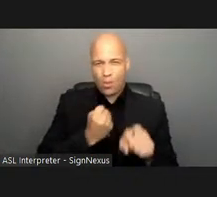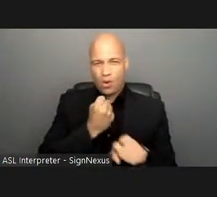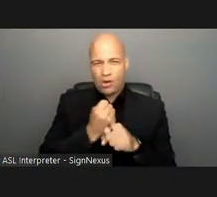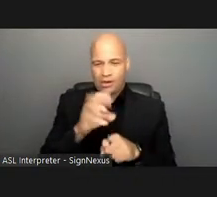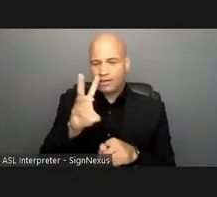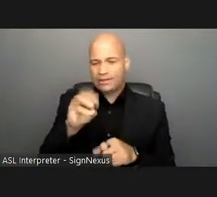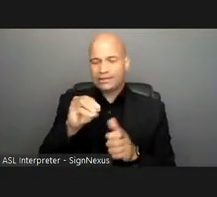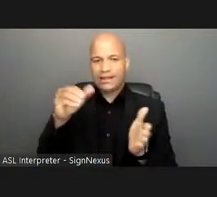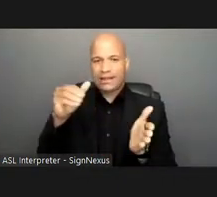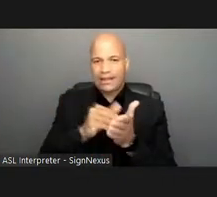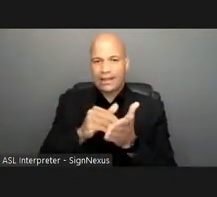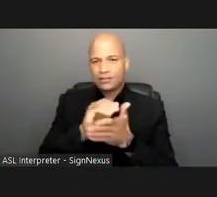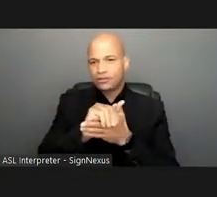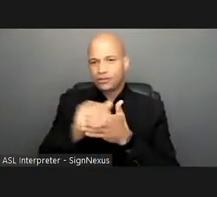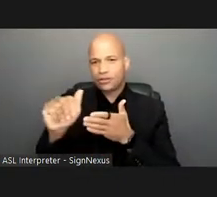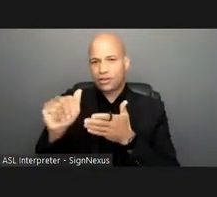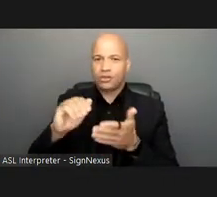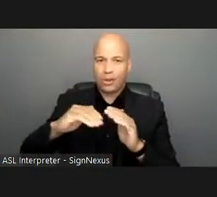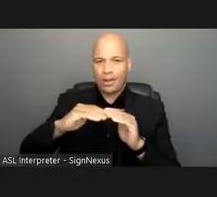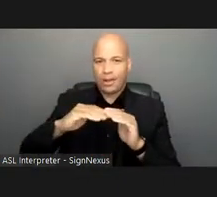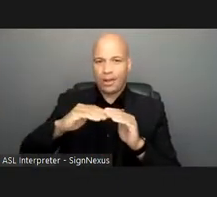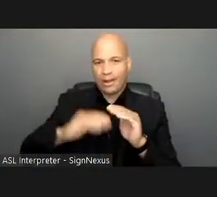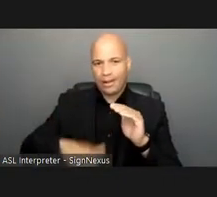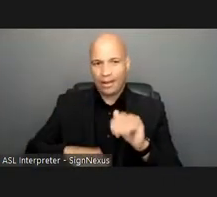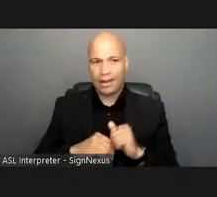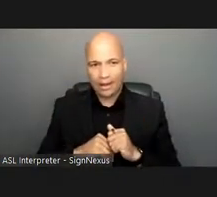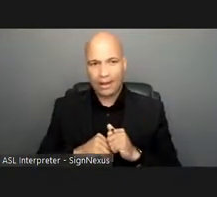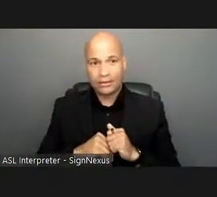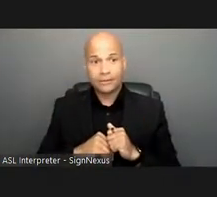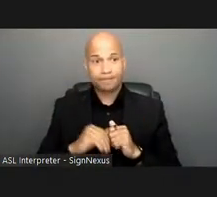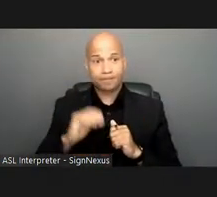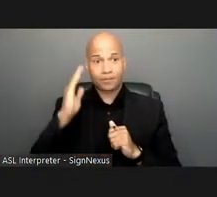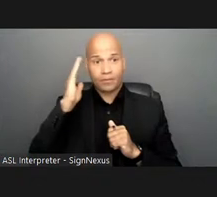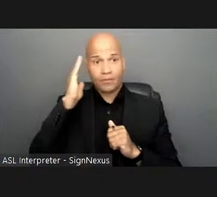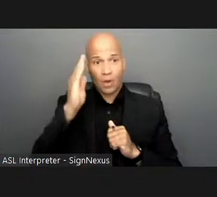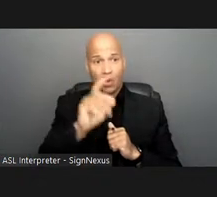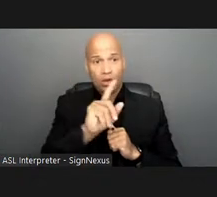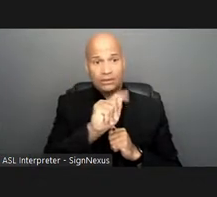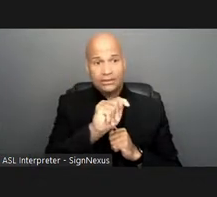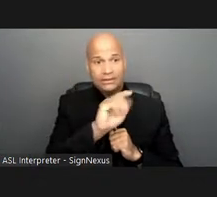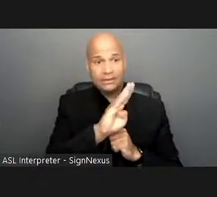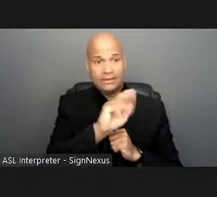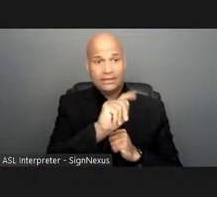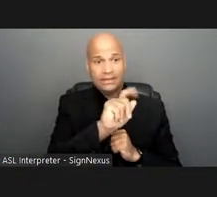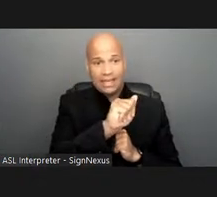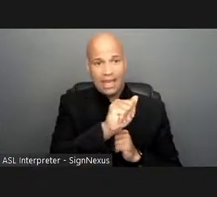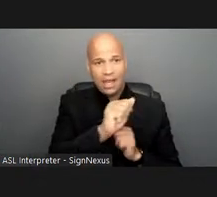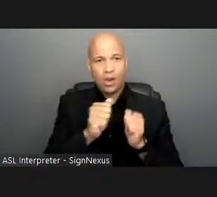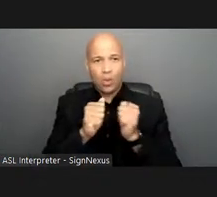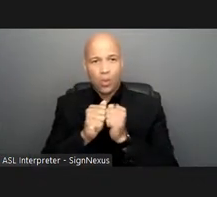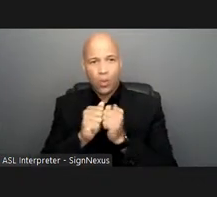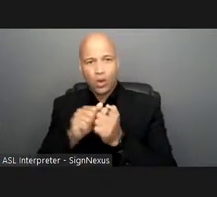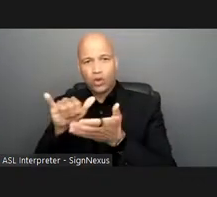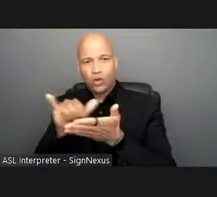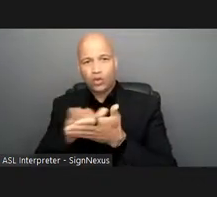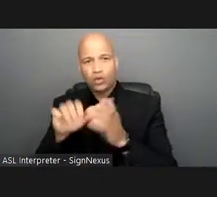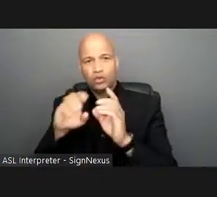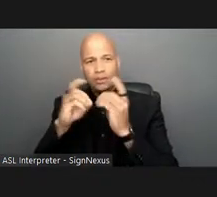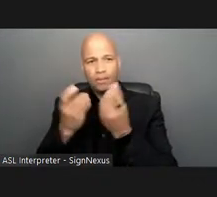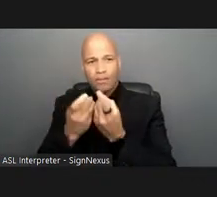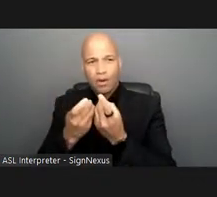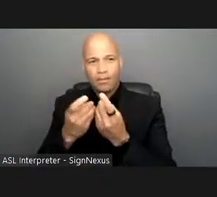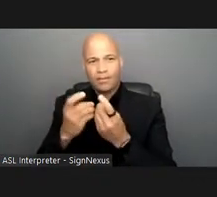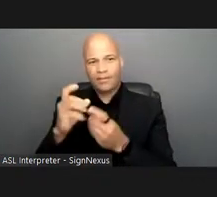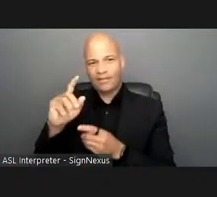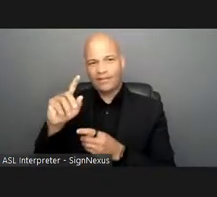thousand cbta will coordinate with New York State Department of Taxation and Finance to ensure availability of documentation needed for